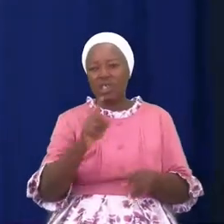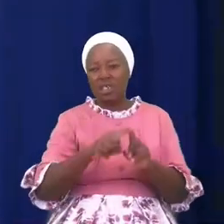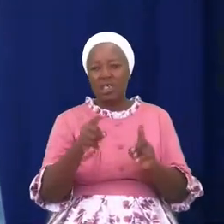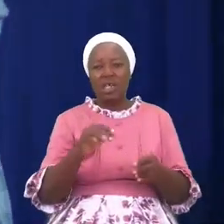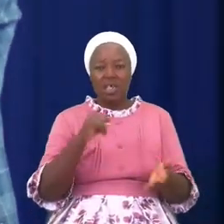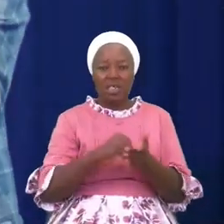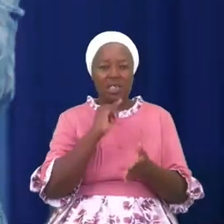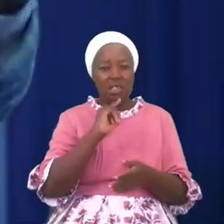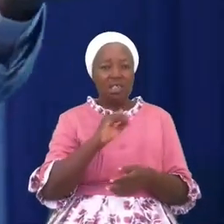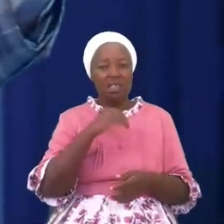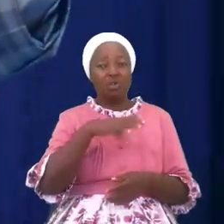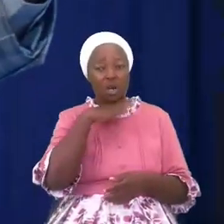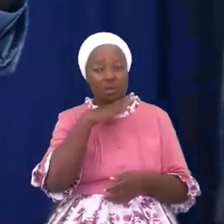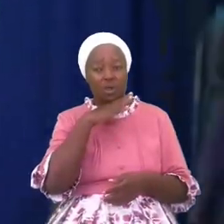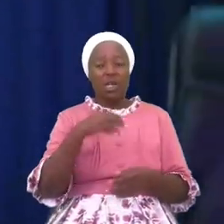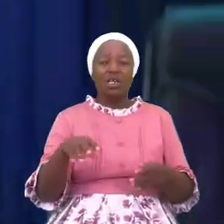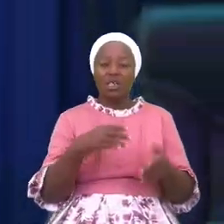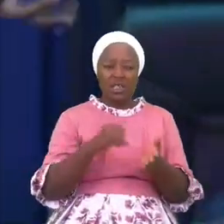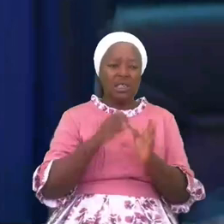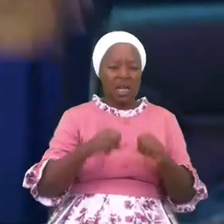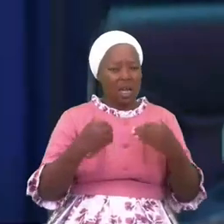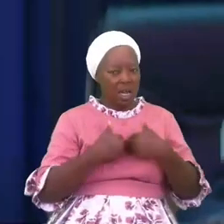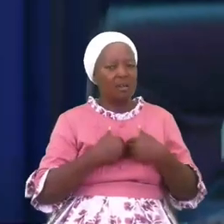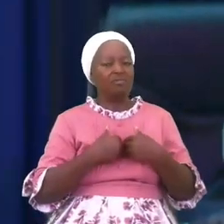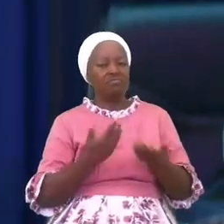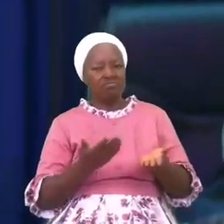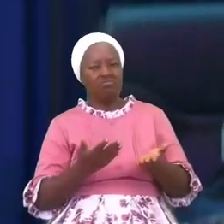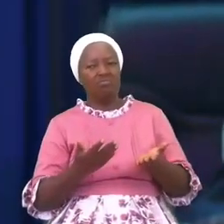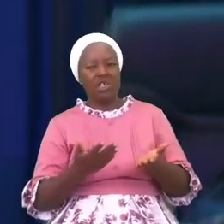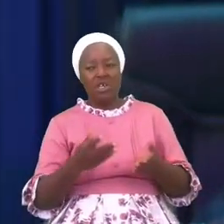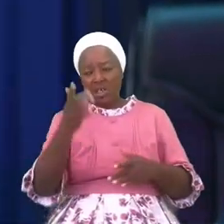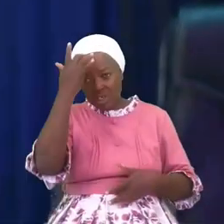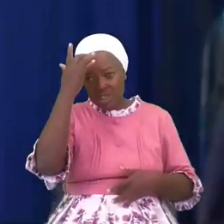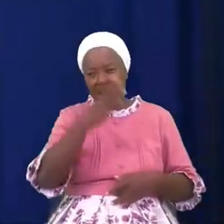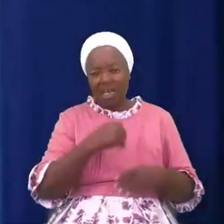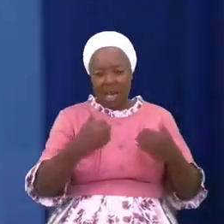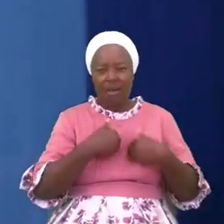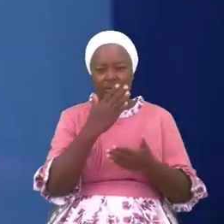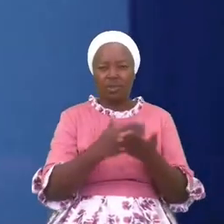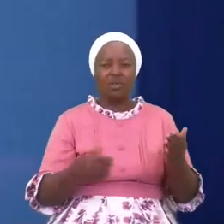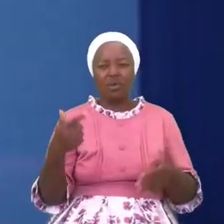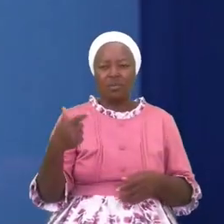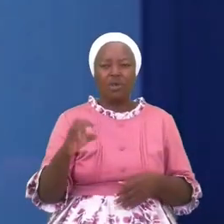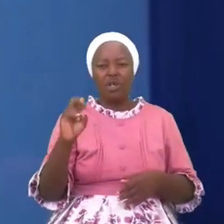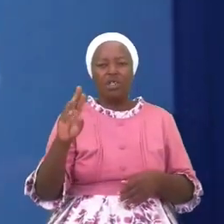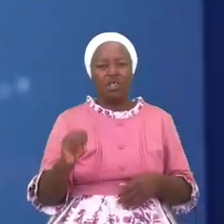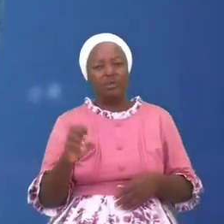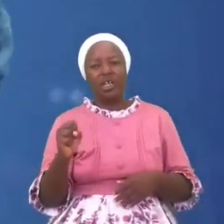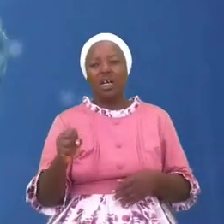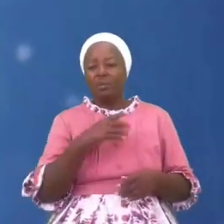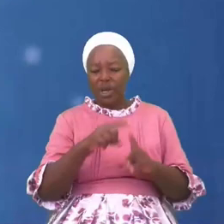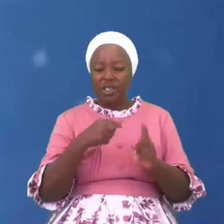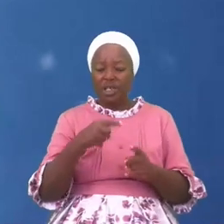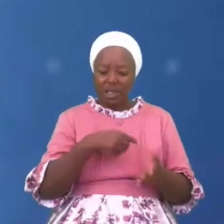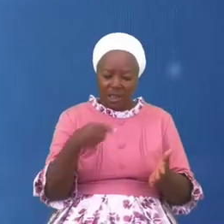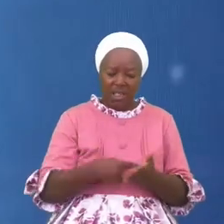some cells attached to that. And it says this new birth, the birth from heaven, and the